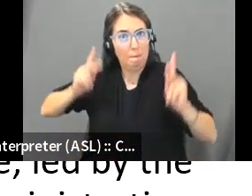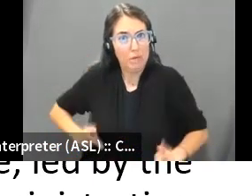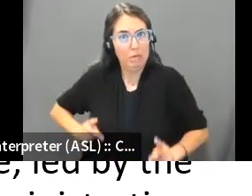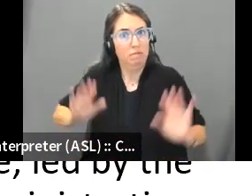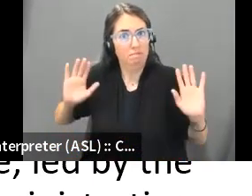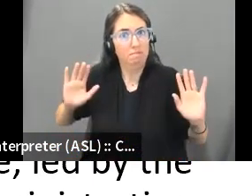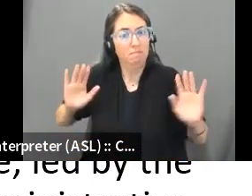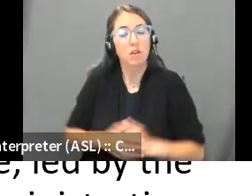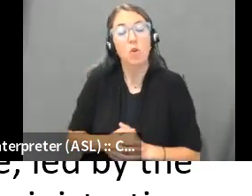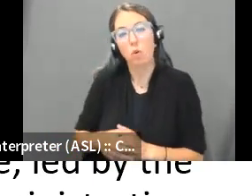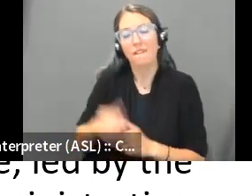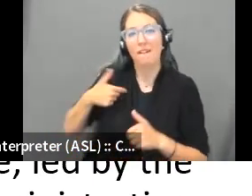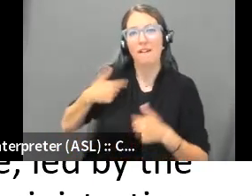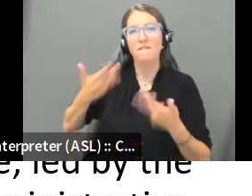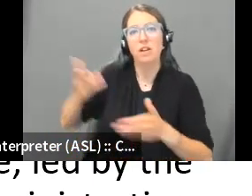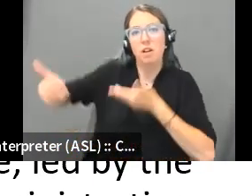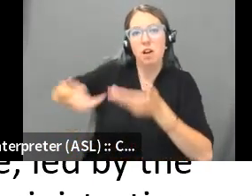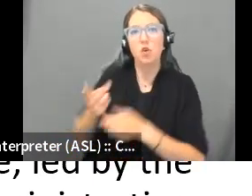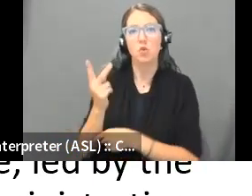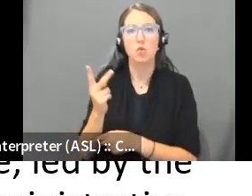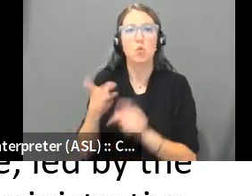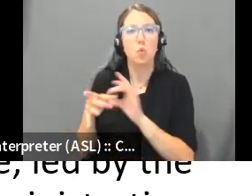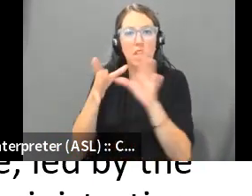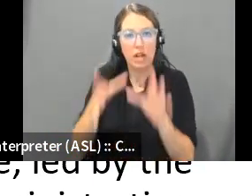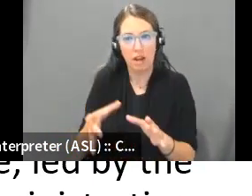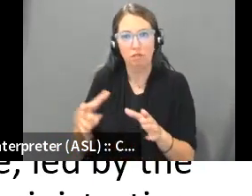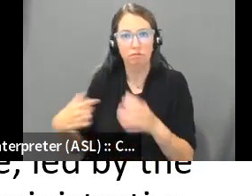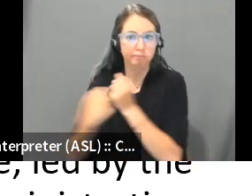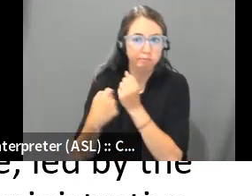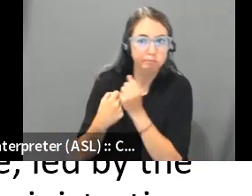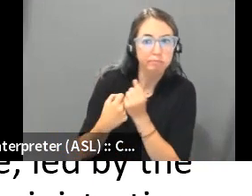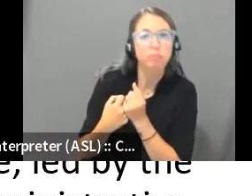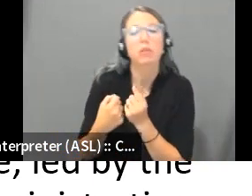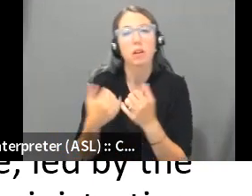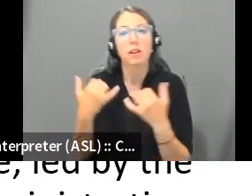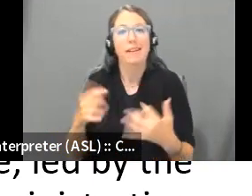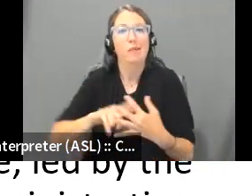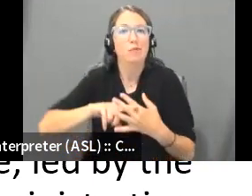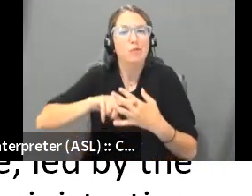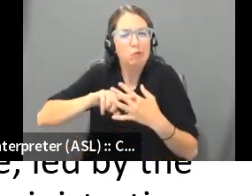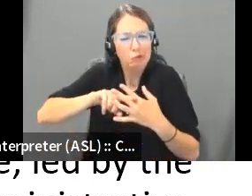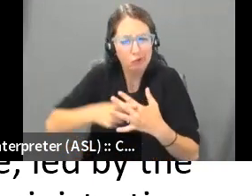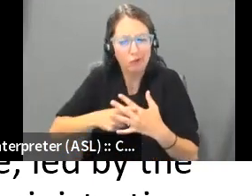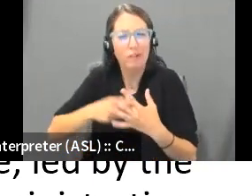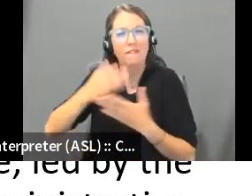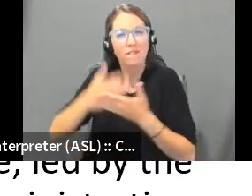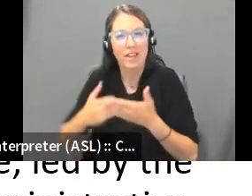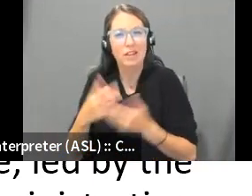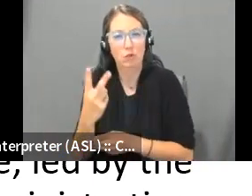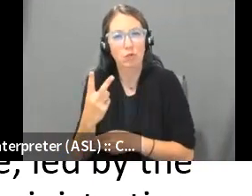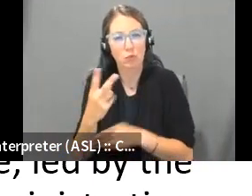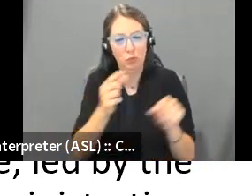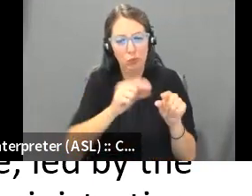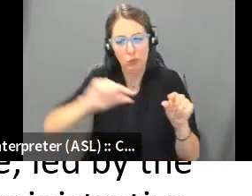to assist us with this work. And we really are just getting started with phase 2. And what we have done